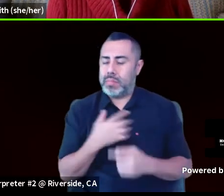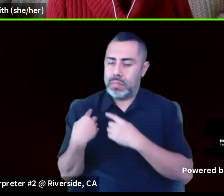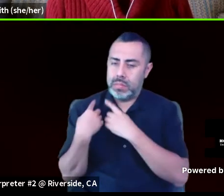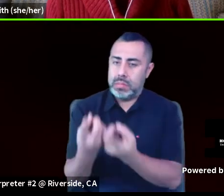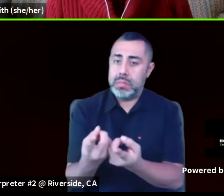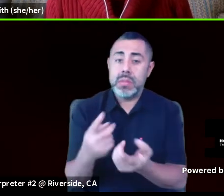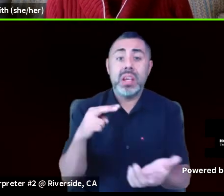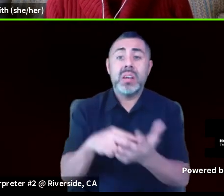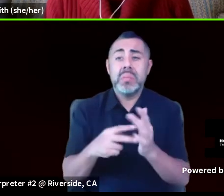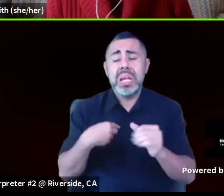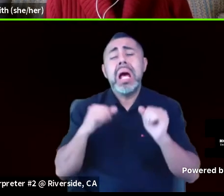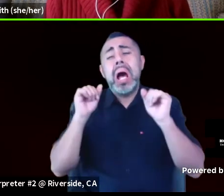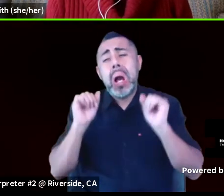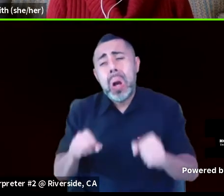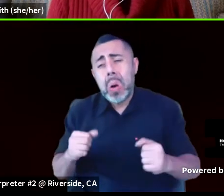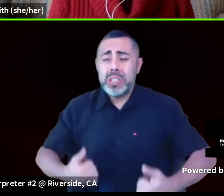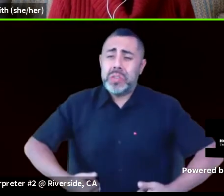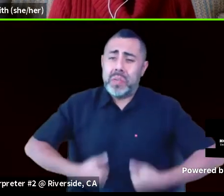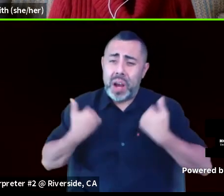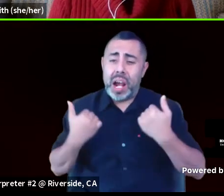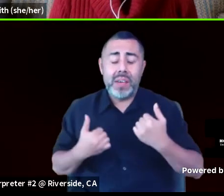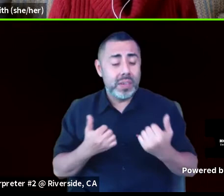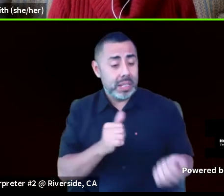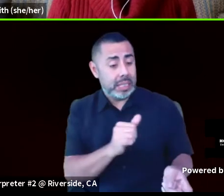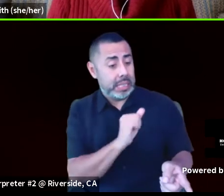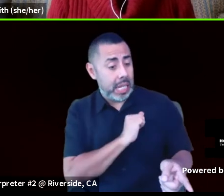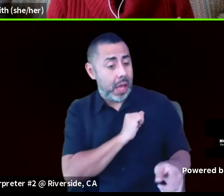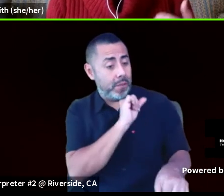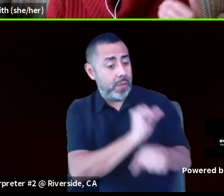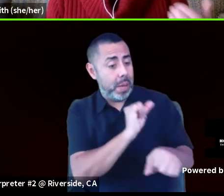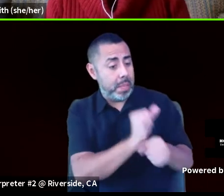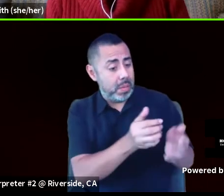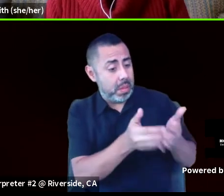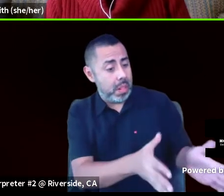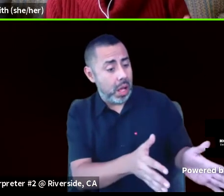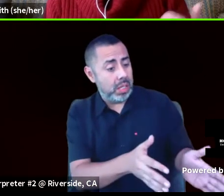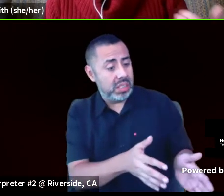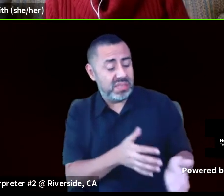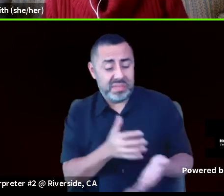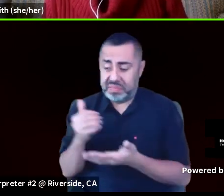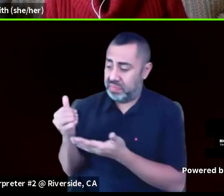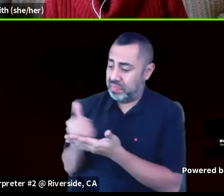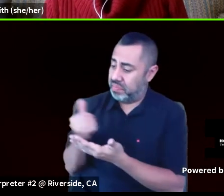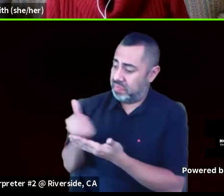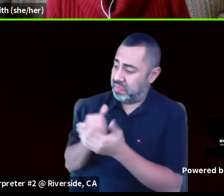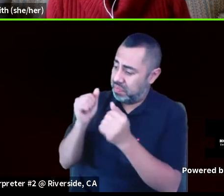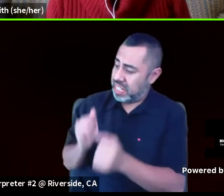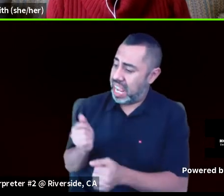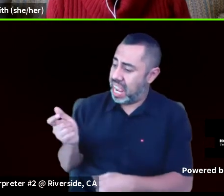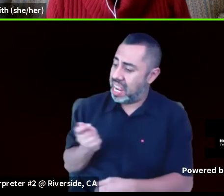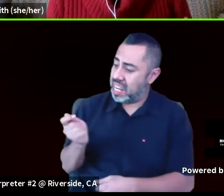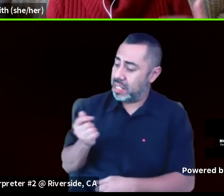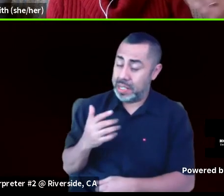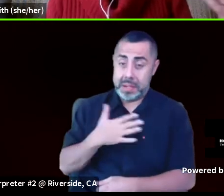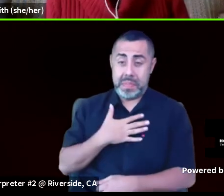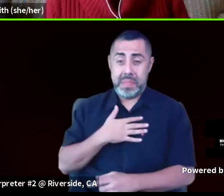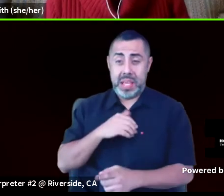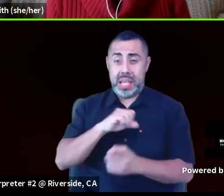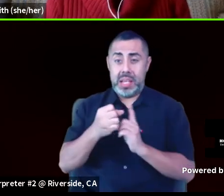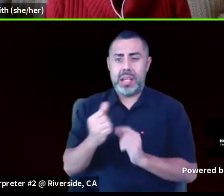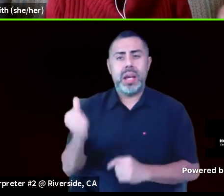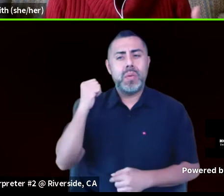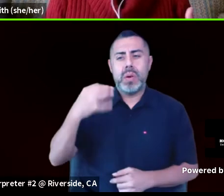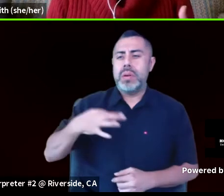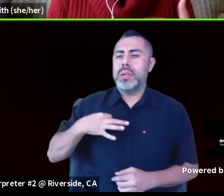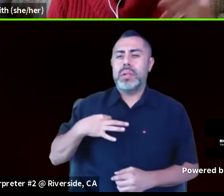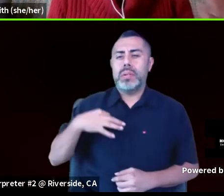could survive without that self-employment. And in my case, I probably wouldn't apply for benefits because I'm married